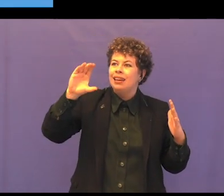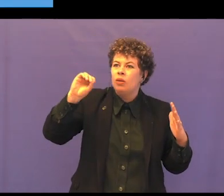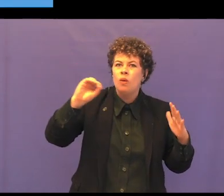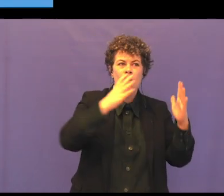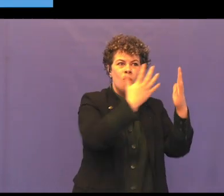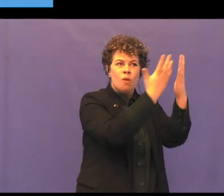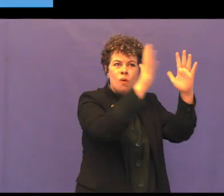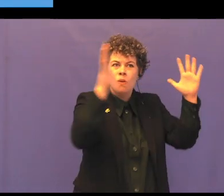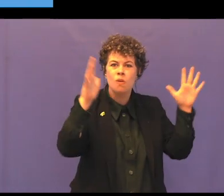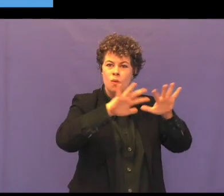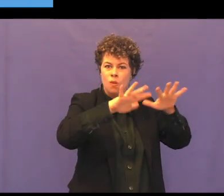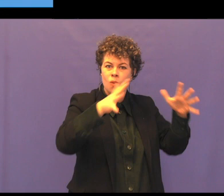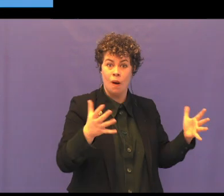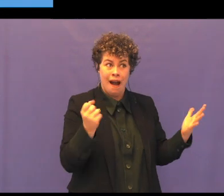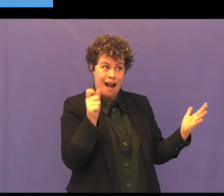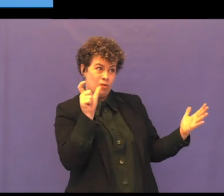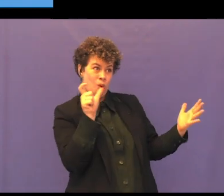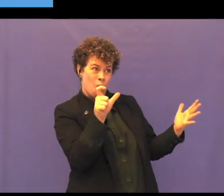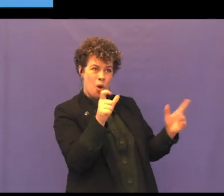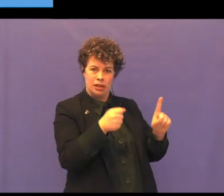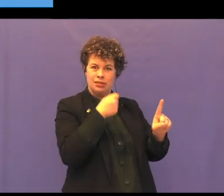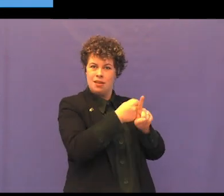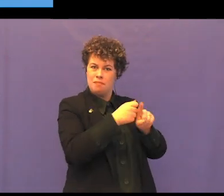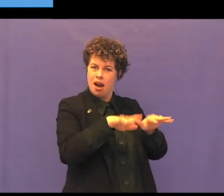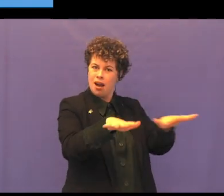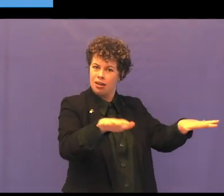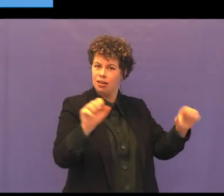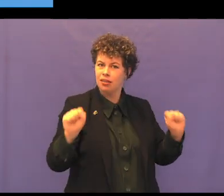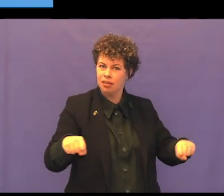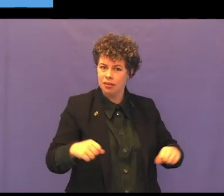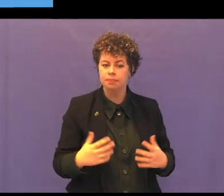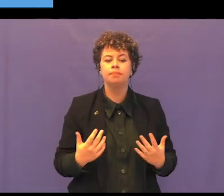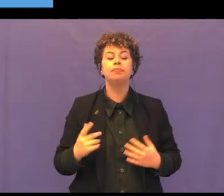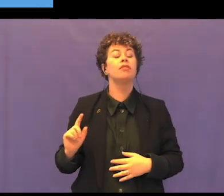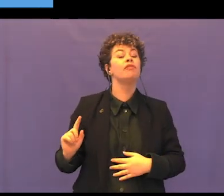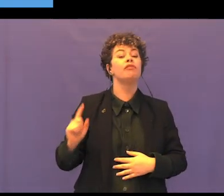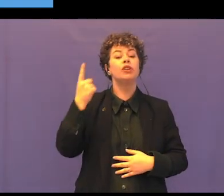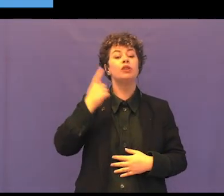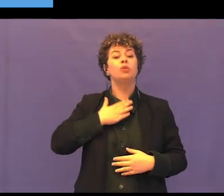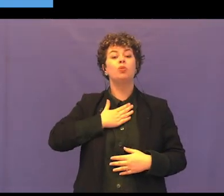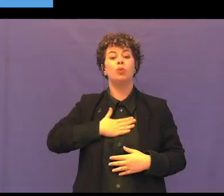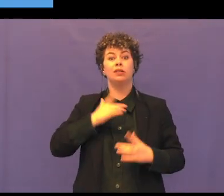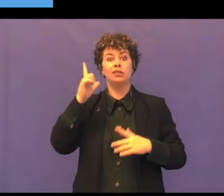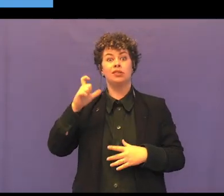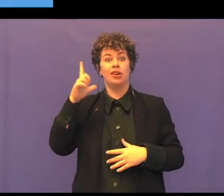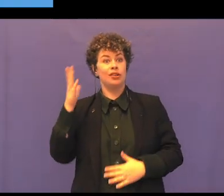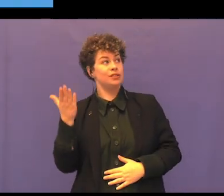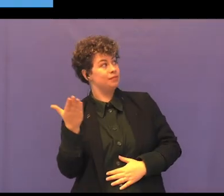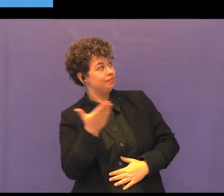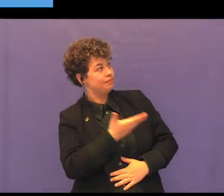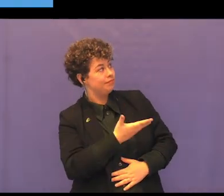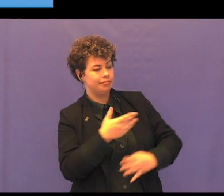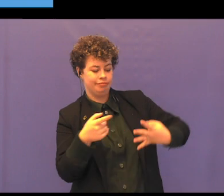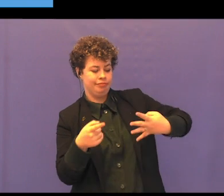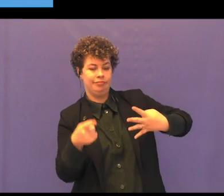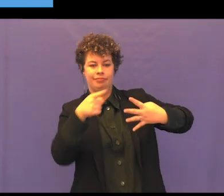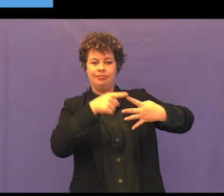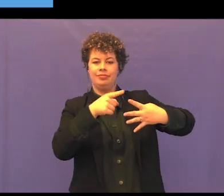the resource unconscious. The resource unconscious is basically the